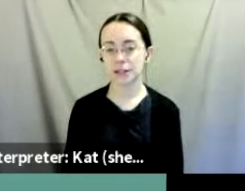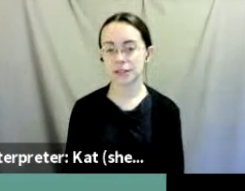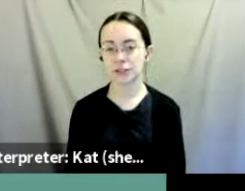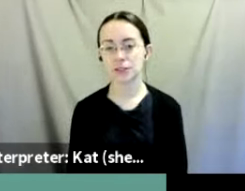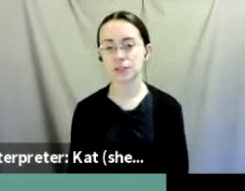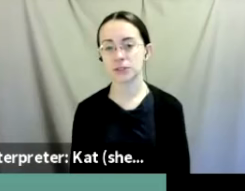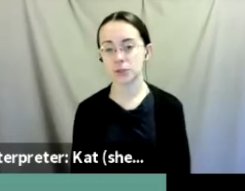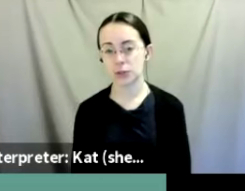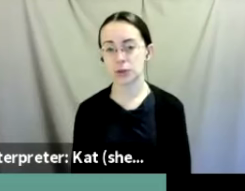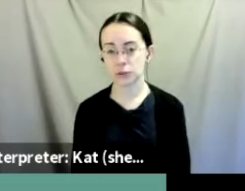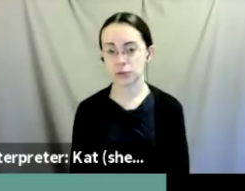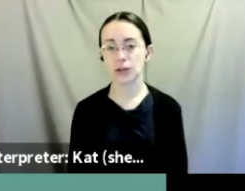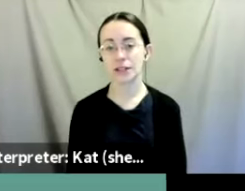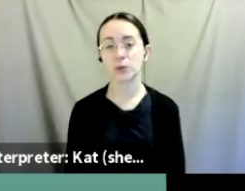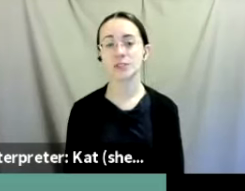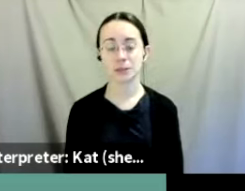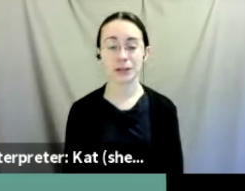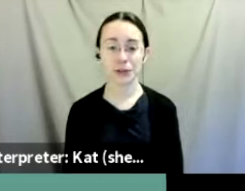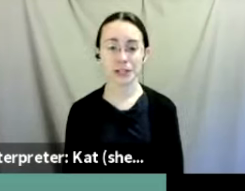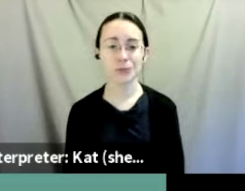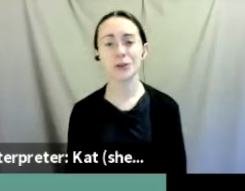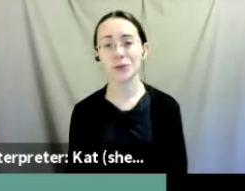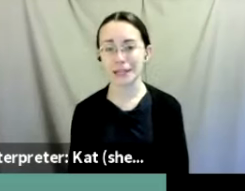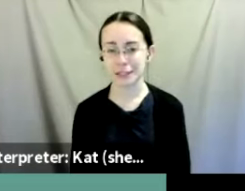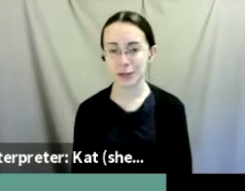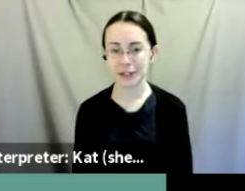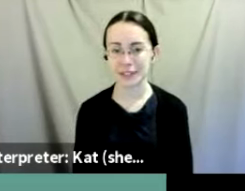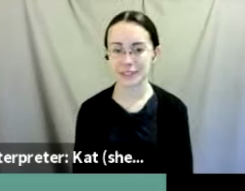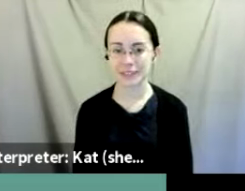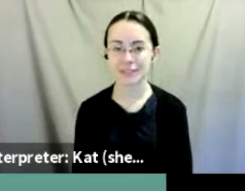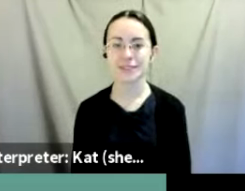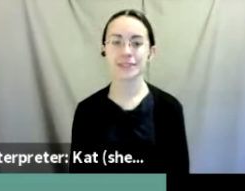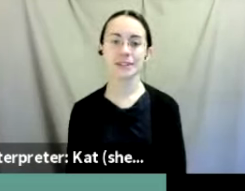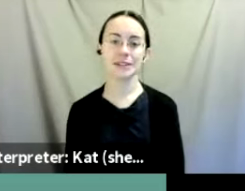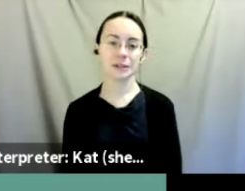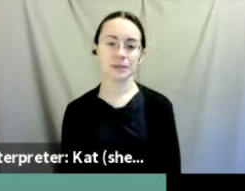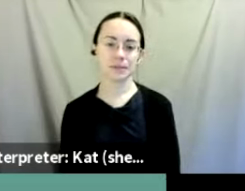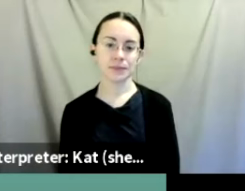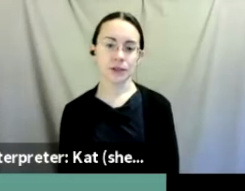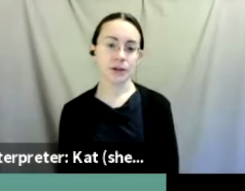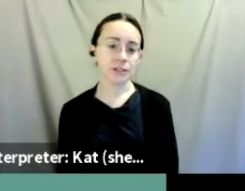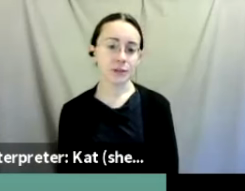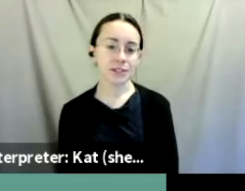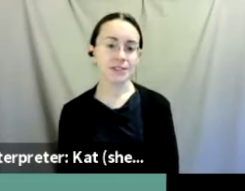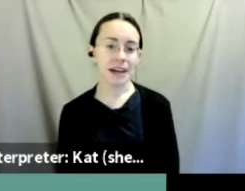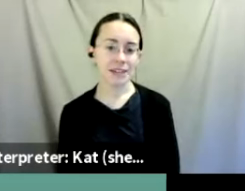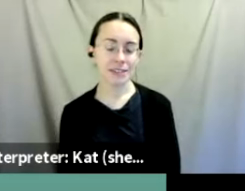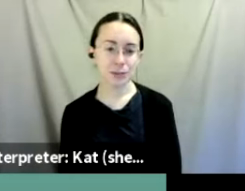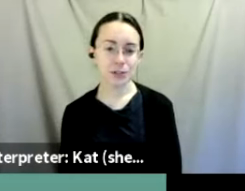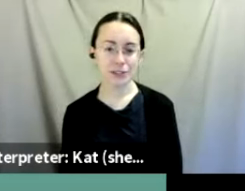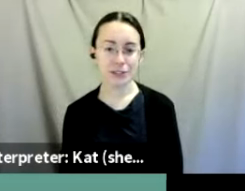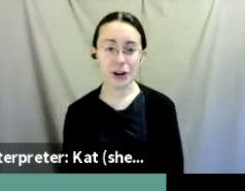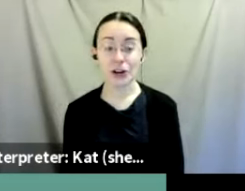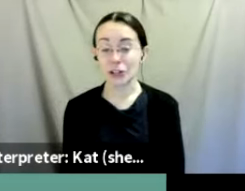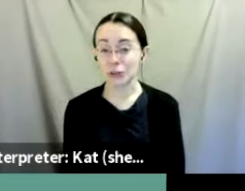we recognize ourselves as a socio-cultural and linguistic minority with unique experiences. Our experiences as a